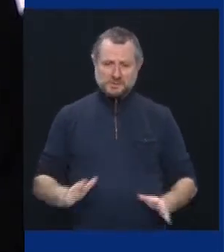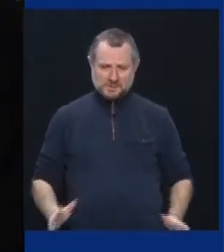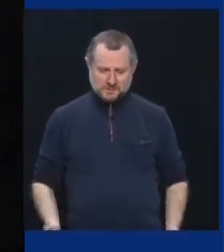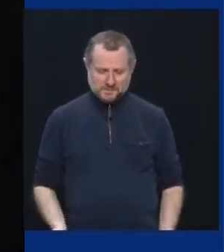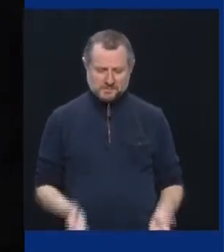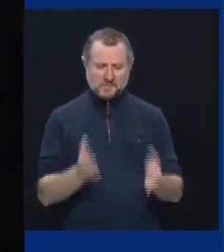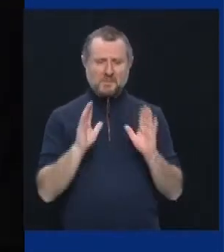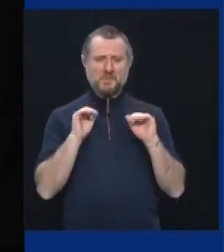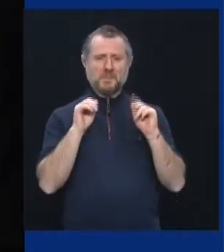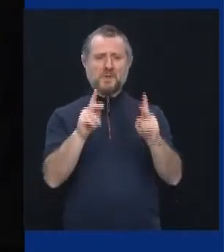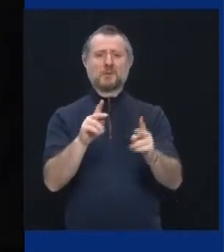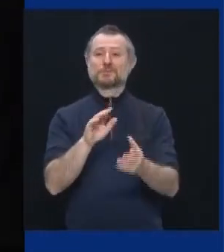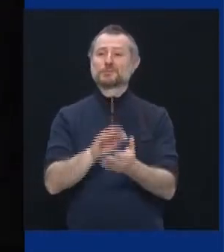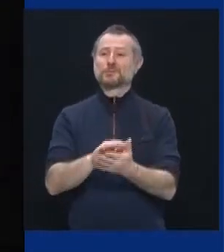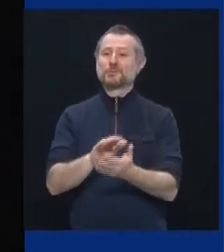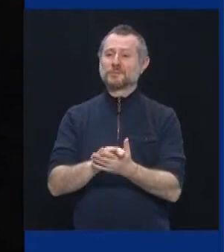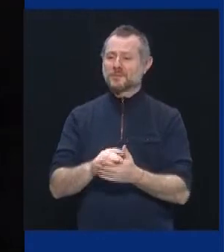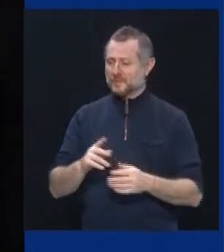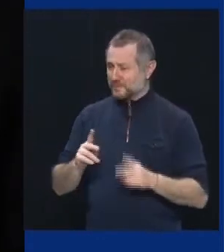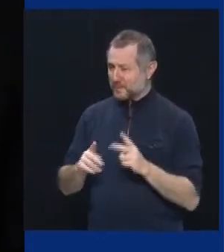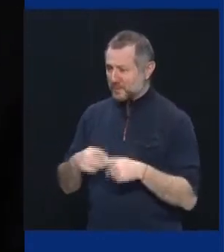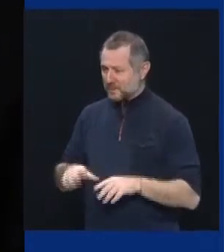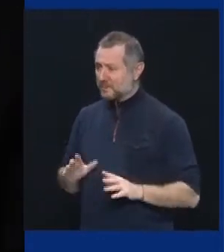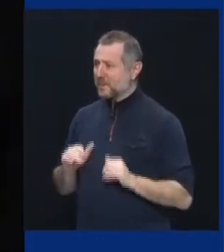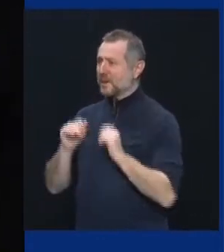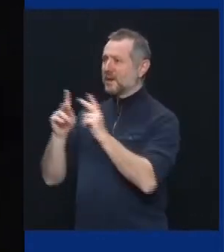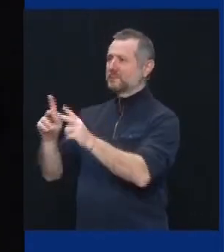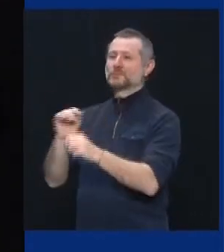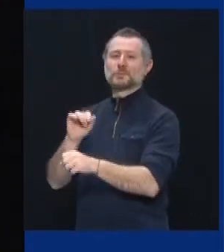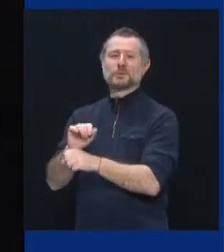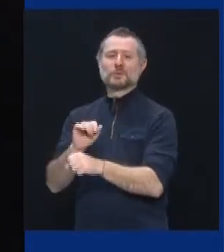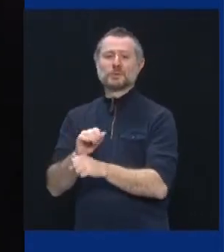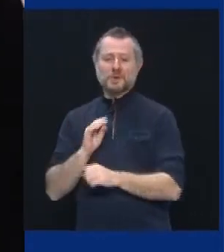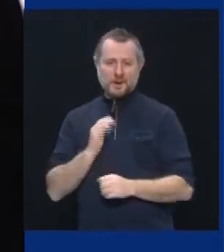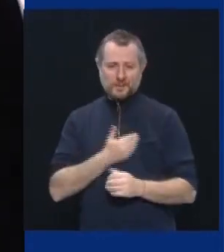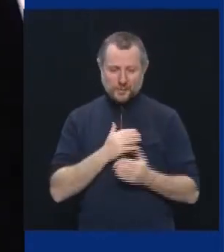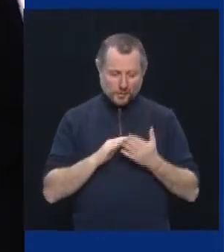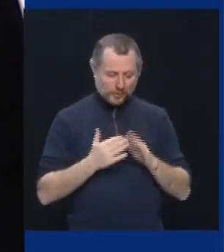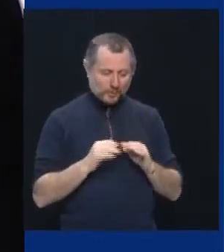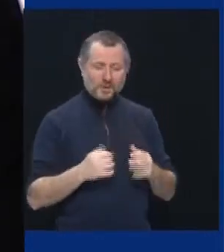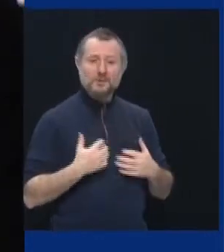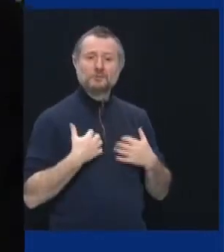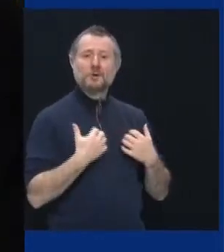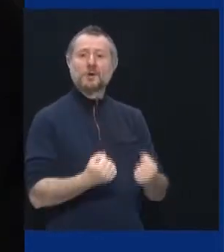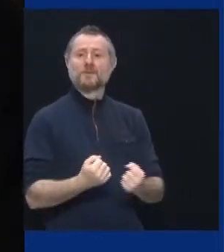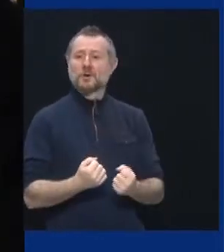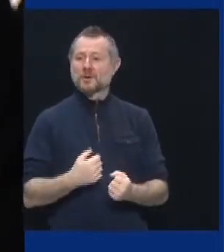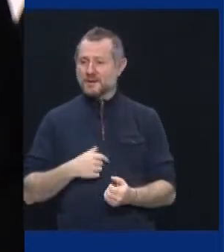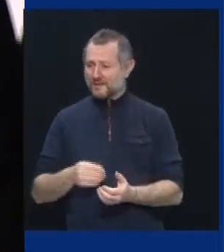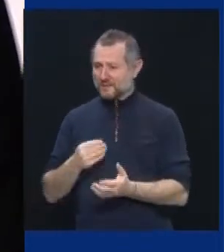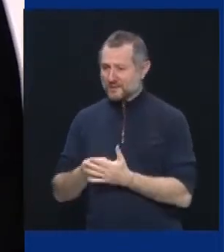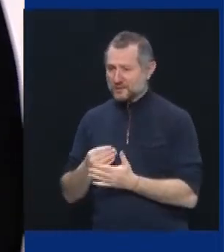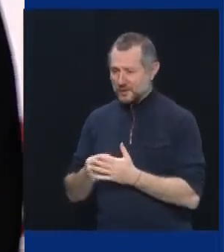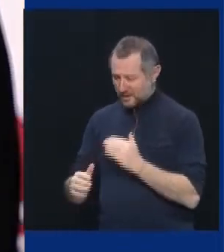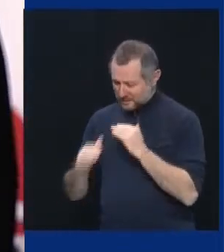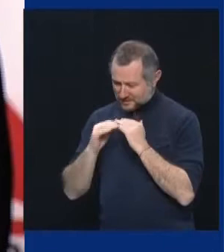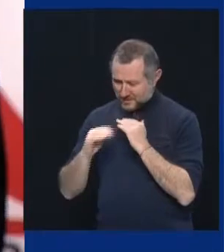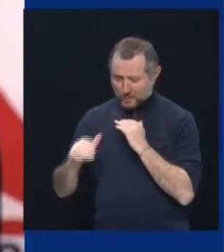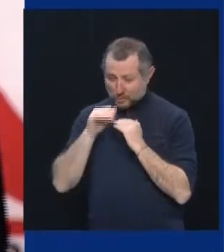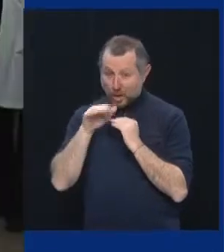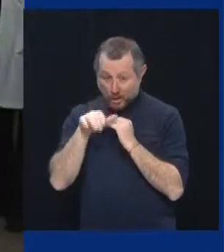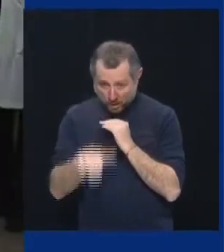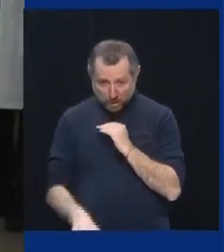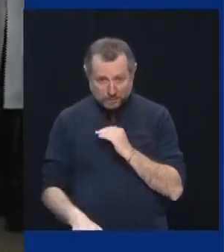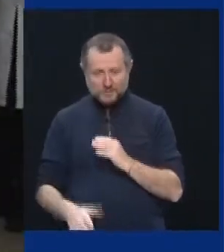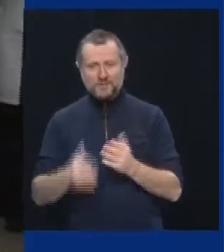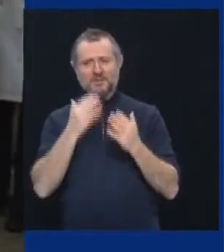can get back to work, where we can heal our communities and achieve some financial stability. So thank you for having me today. Thank you for the